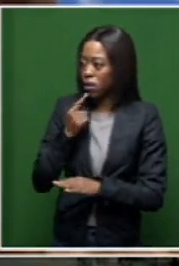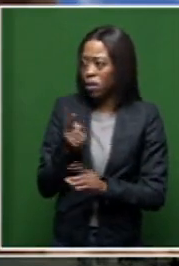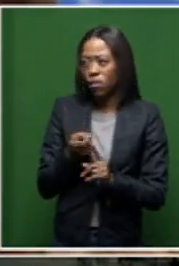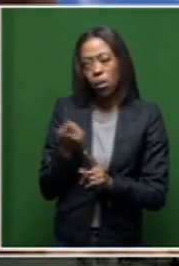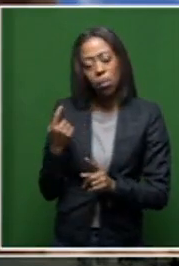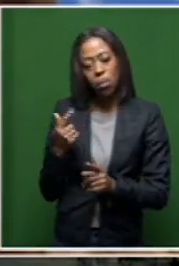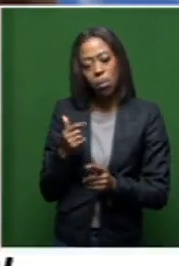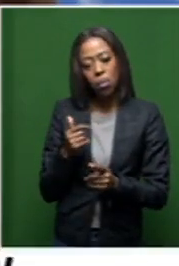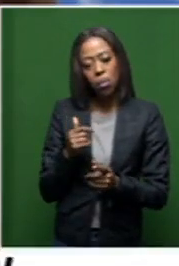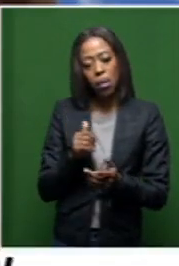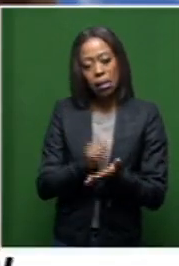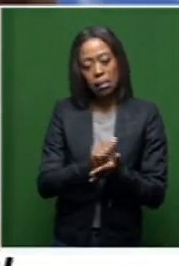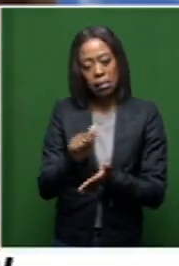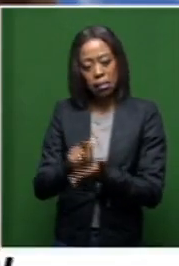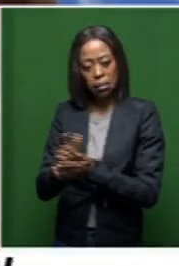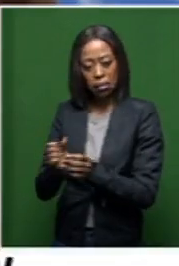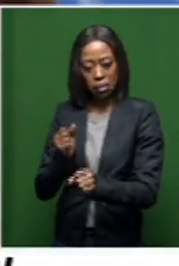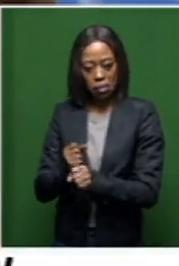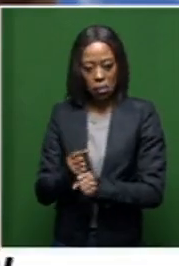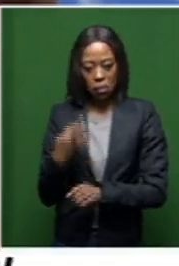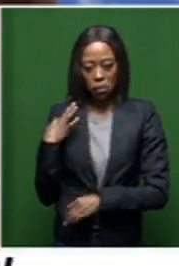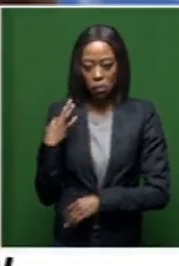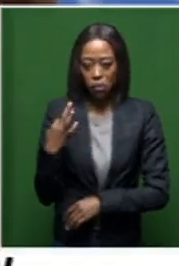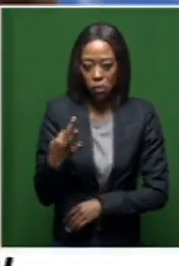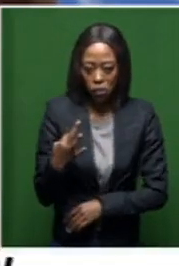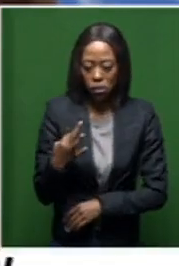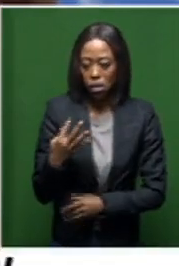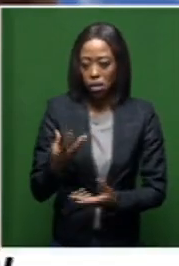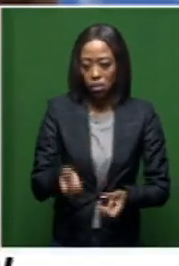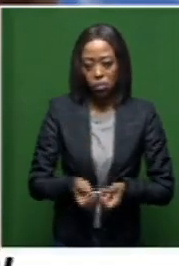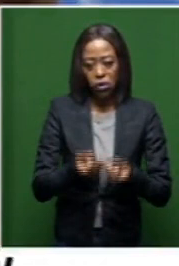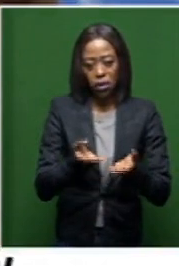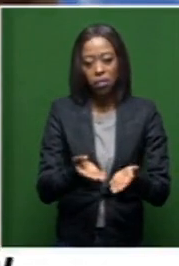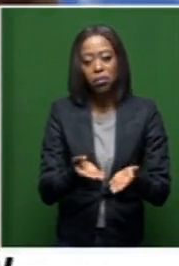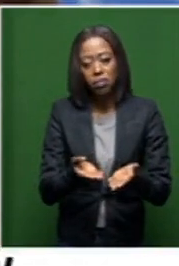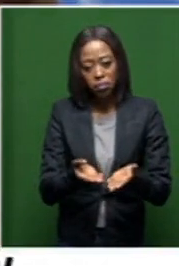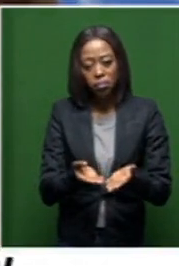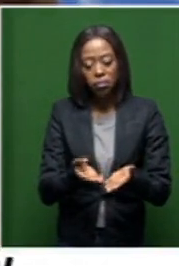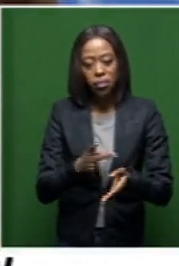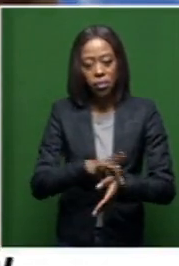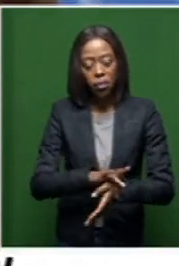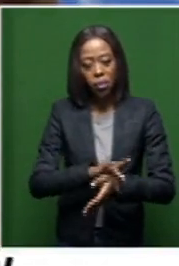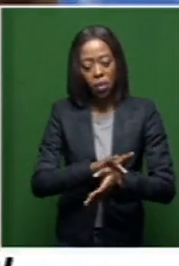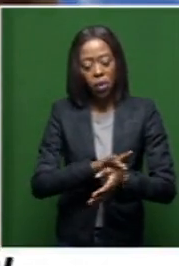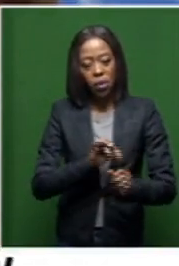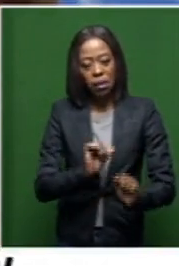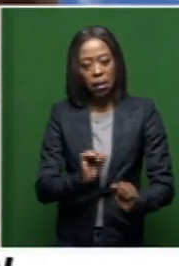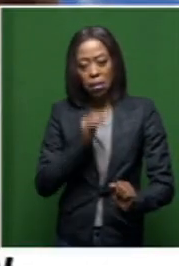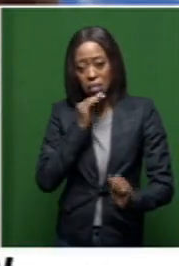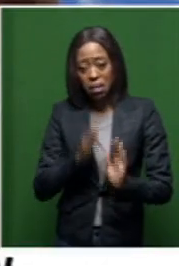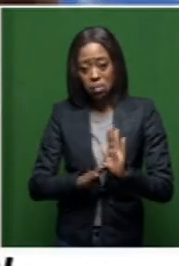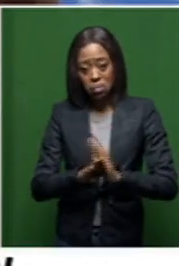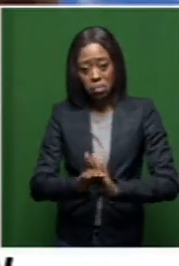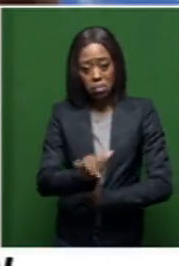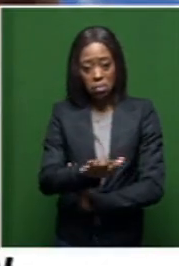allowing 16 and 17-year-olds to become bone marrow stem cell donors, the SA Bone Marrow Registry has seen a whopping